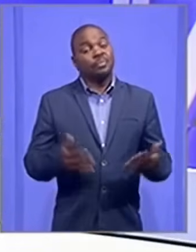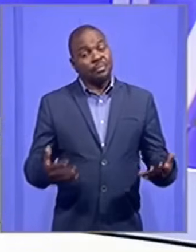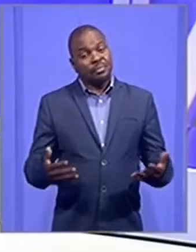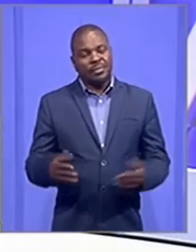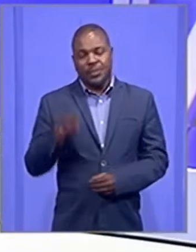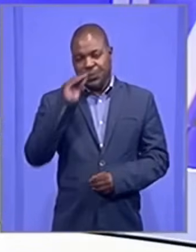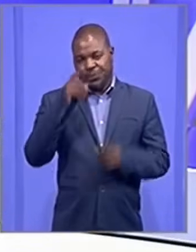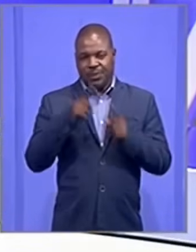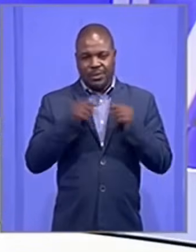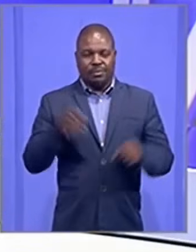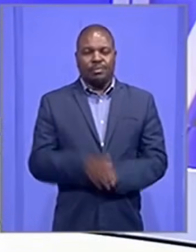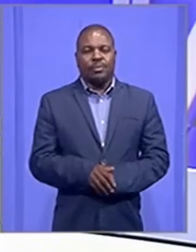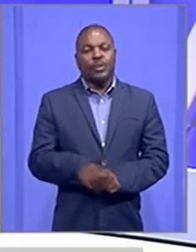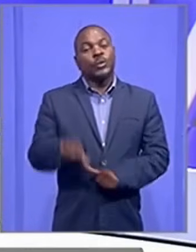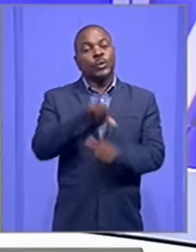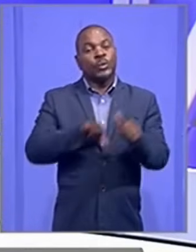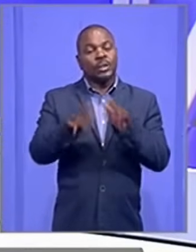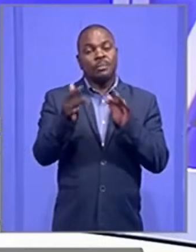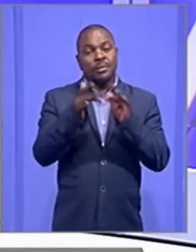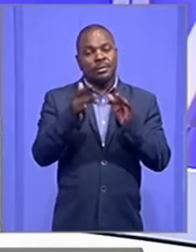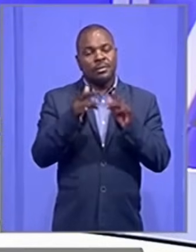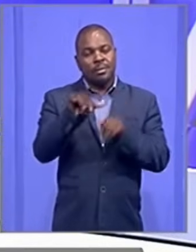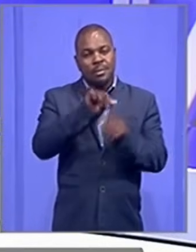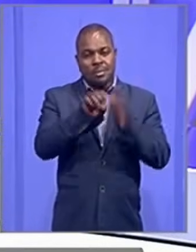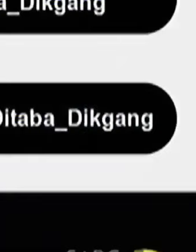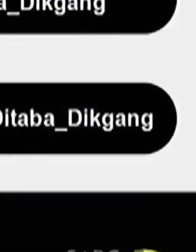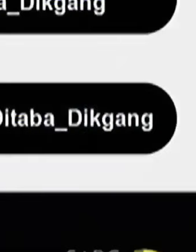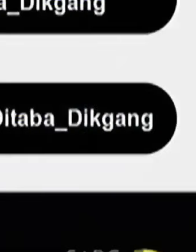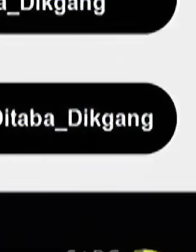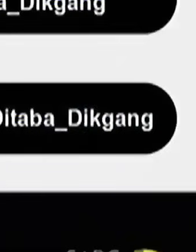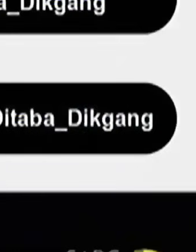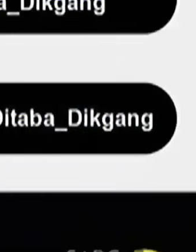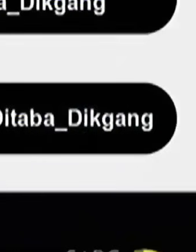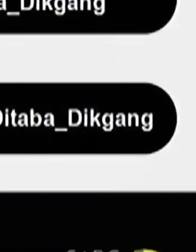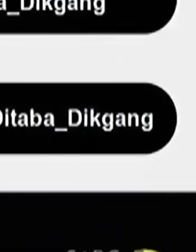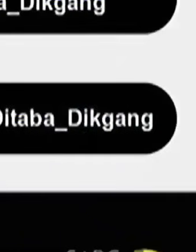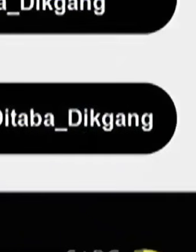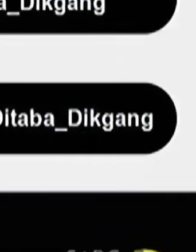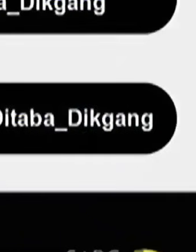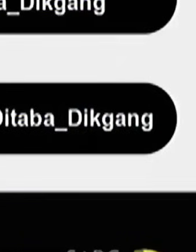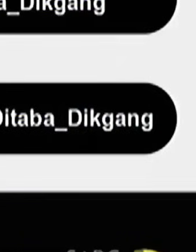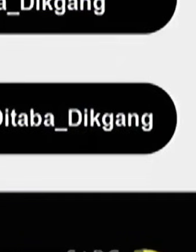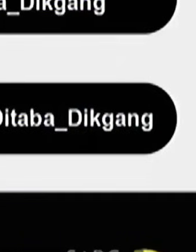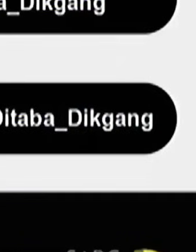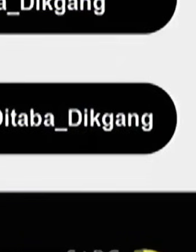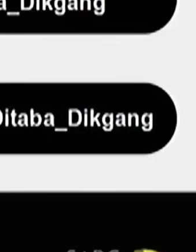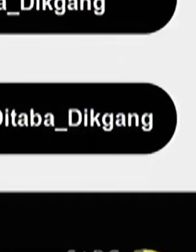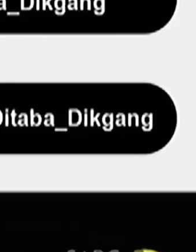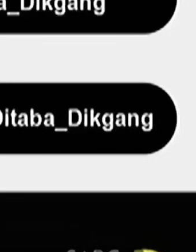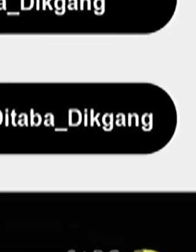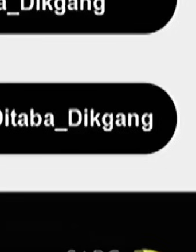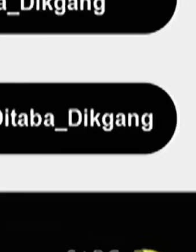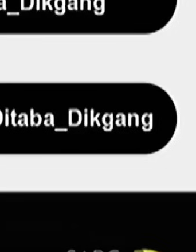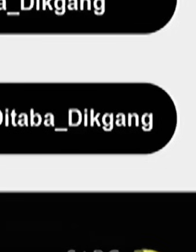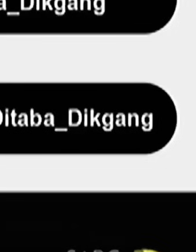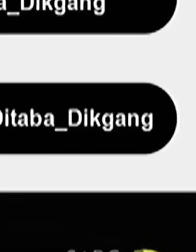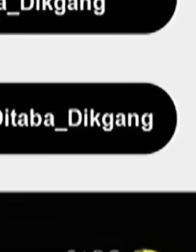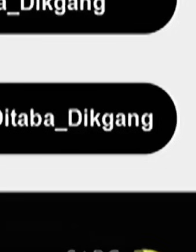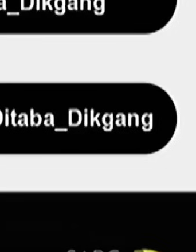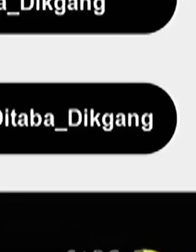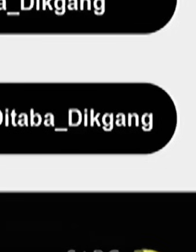Bagešo di felela mo gopolang gore ditaba tša rena di a hwetšagala go marangrang a dikgokagano, gomme le ka kgathatsema matlakaleng